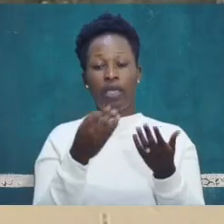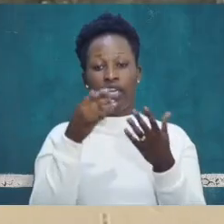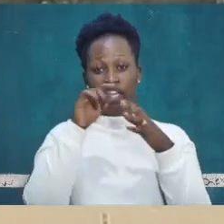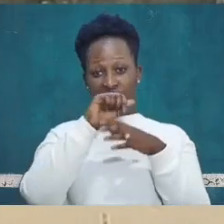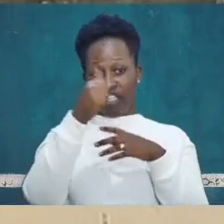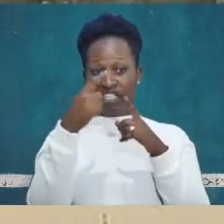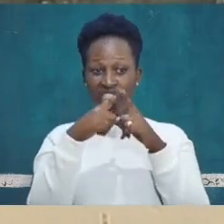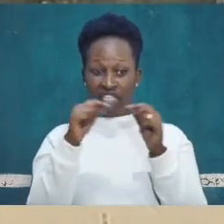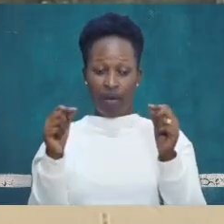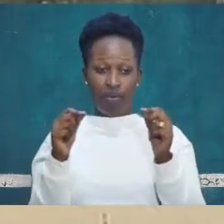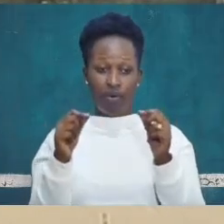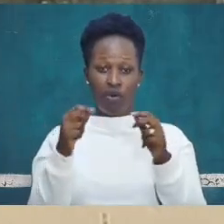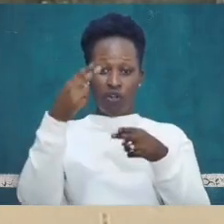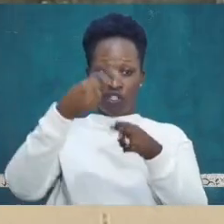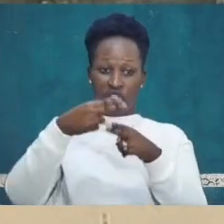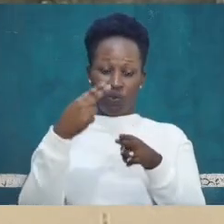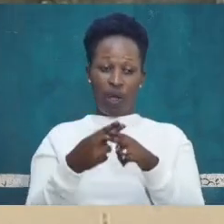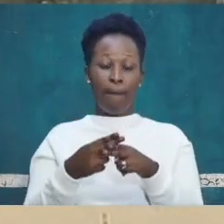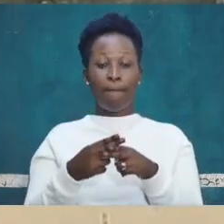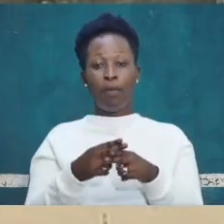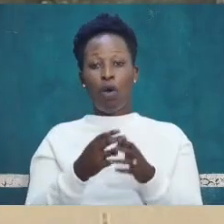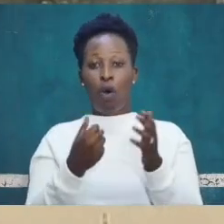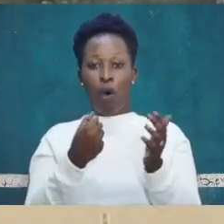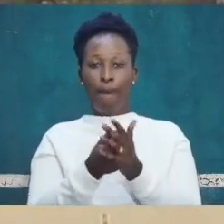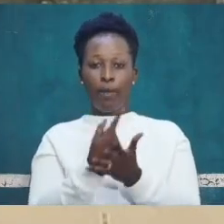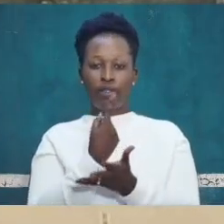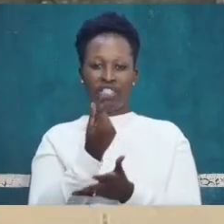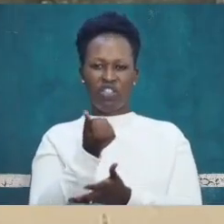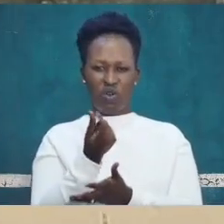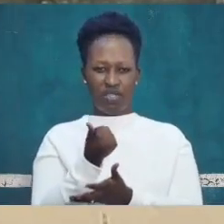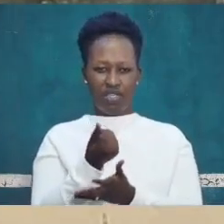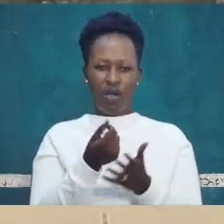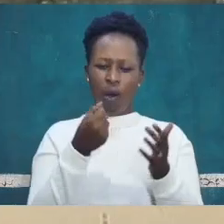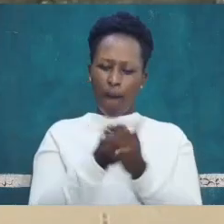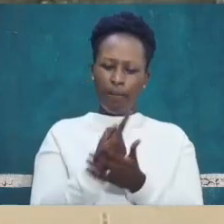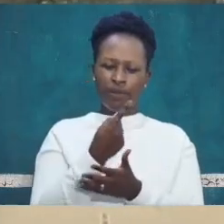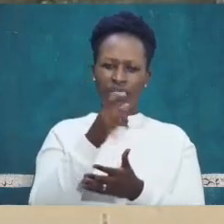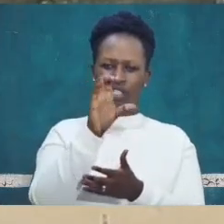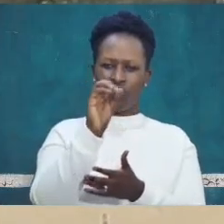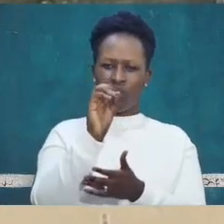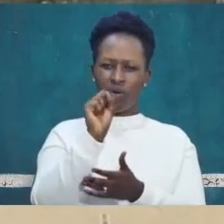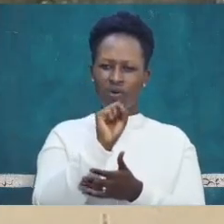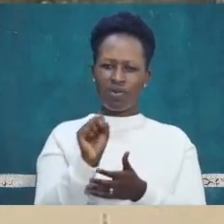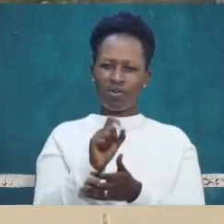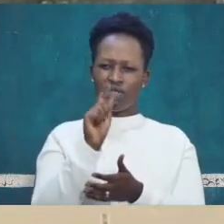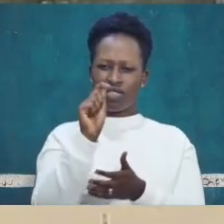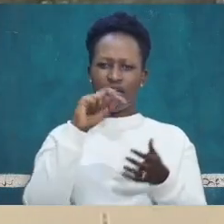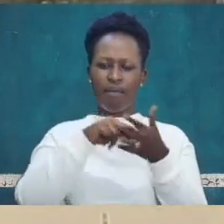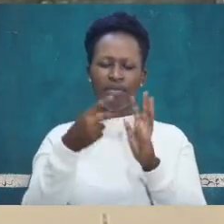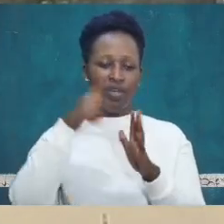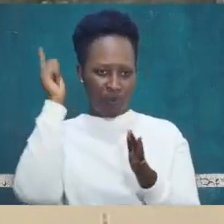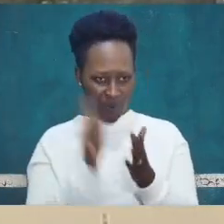concept that we term as opportunity cost. So what is opportunity cost, therefore? So these